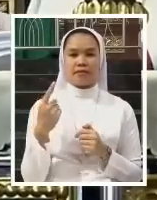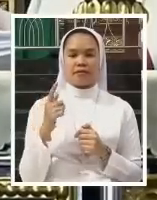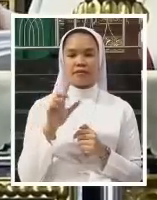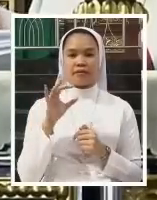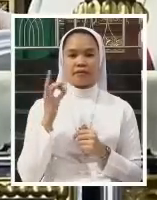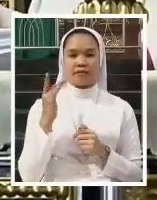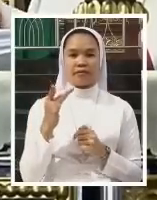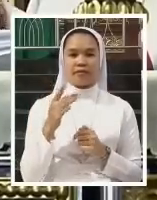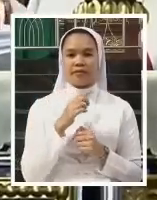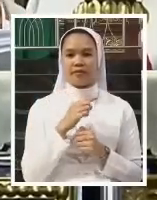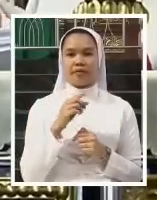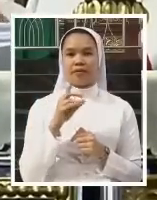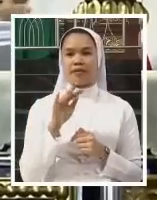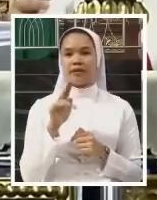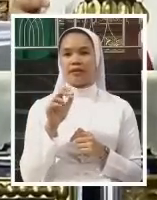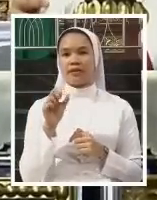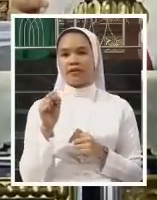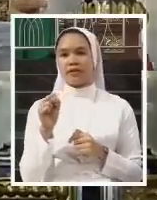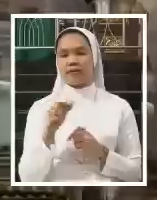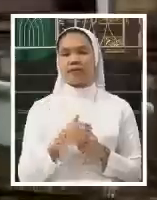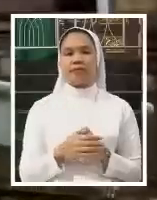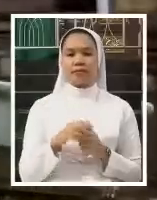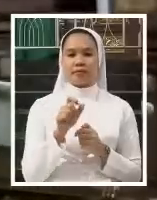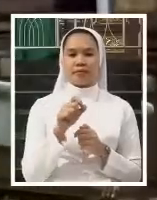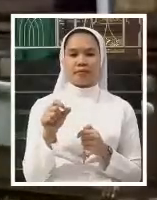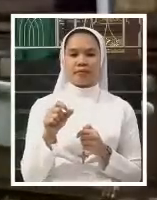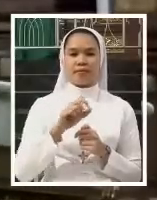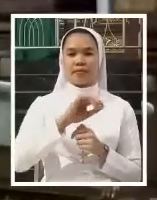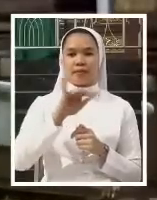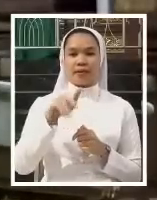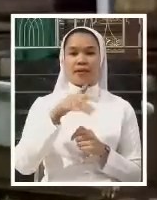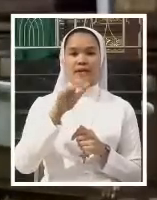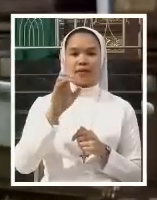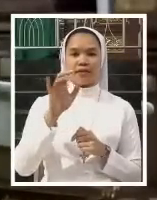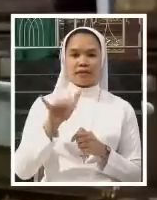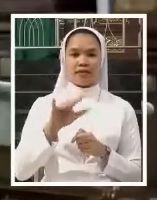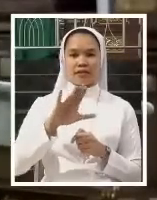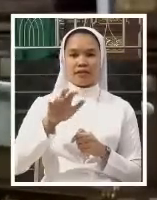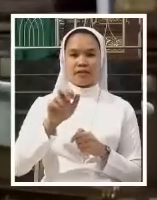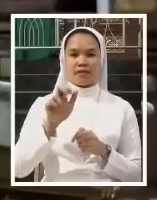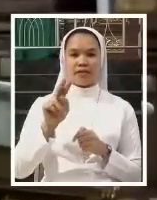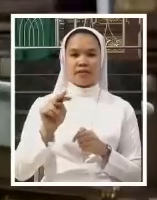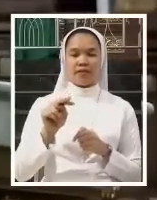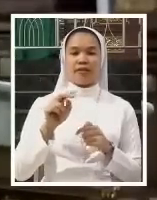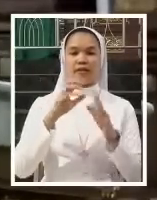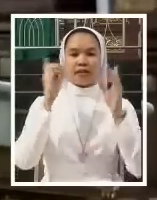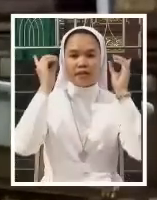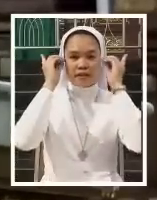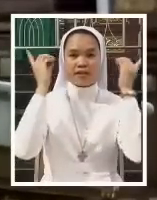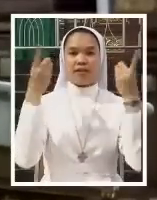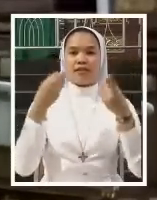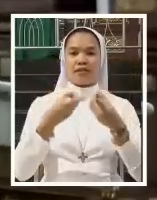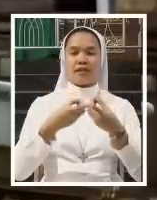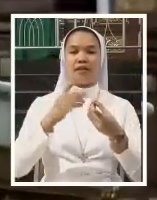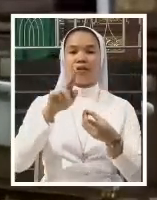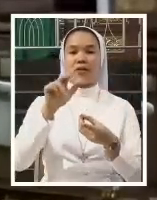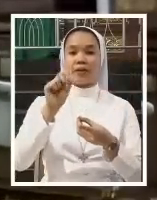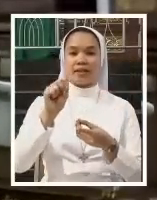Father Darius Romualdo, Chancellor. Father J. Jacinto, Diocese of Greensburg, Pennsylvania,